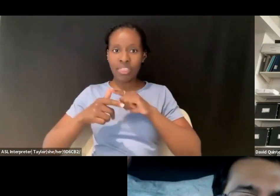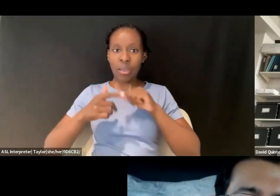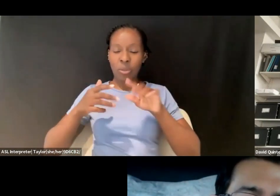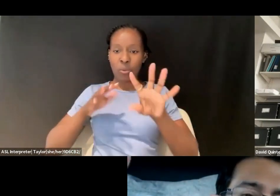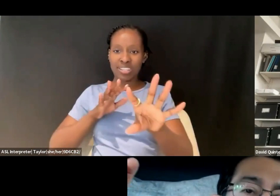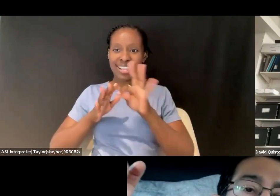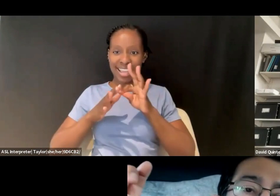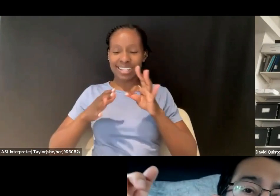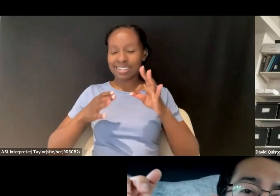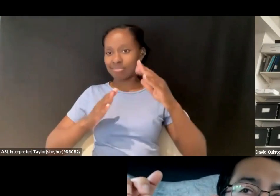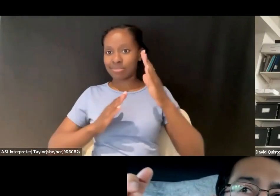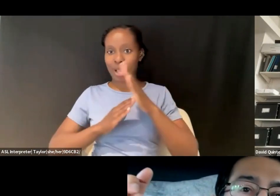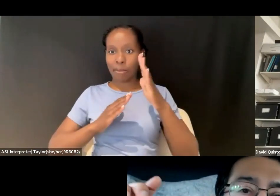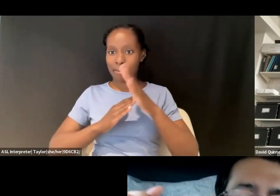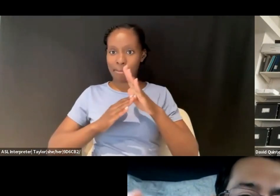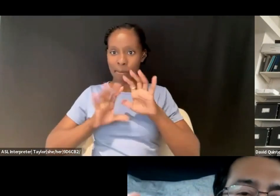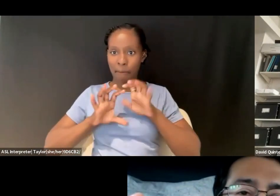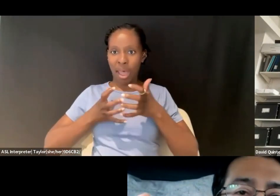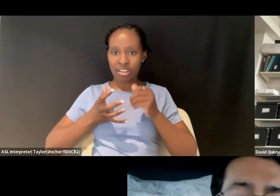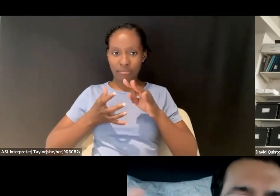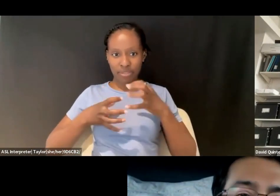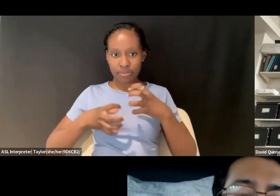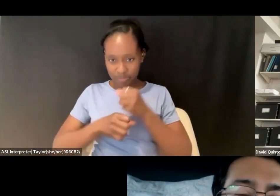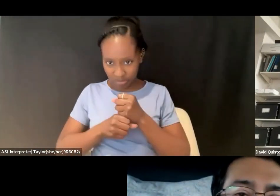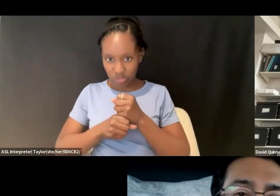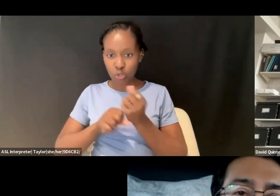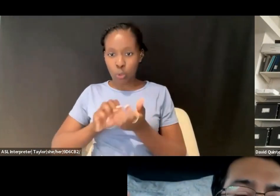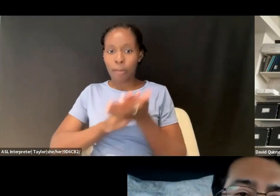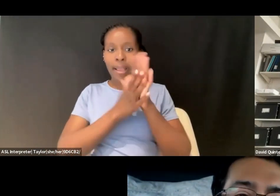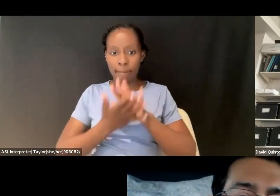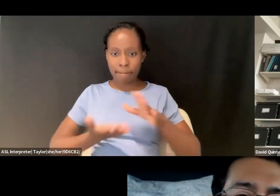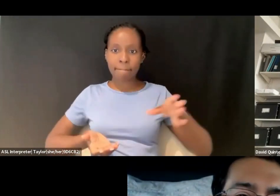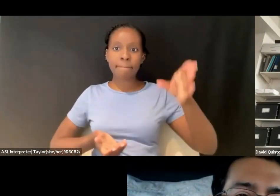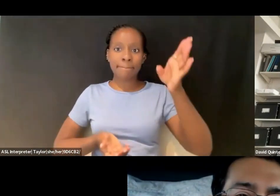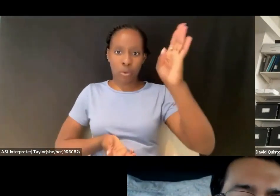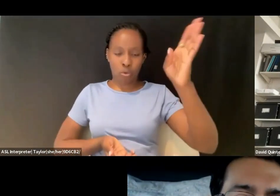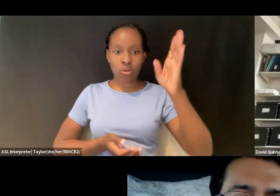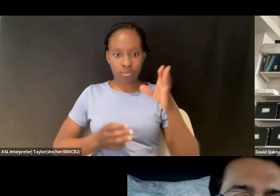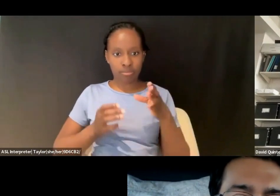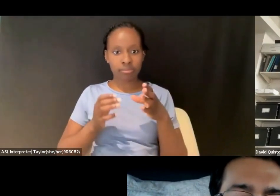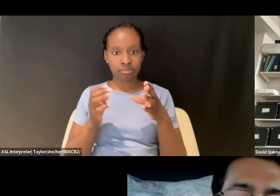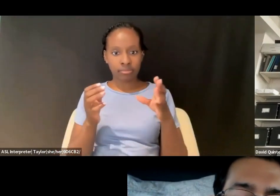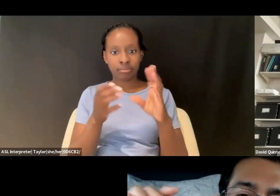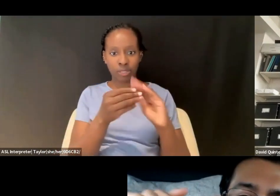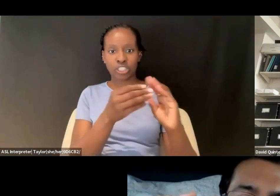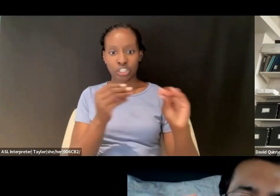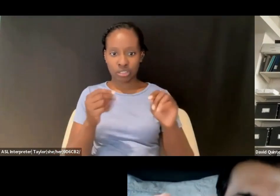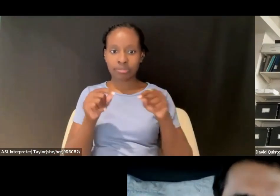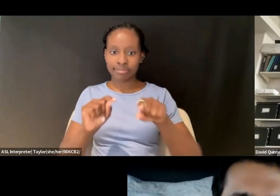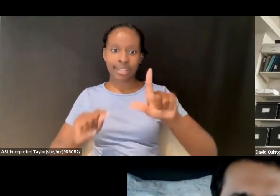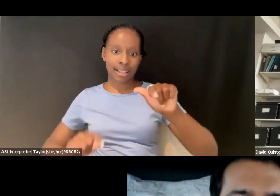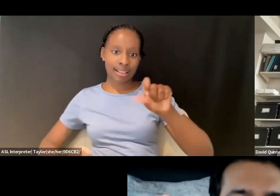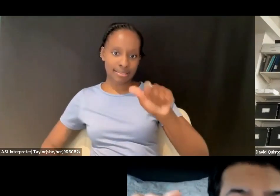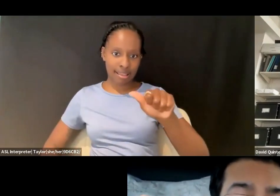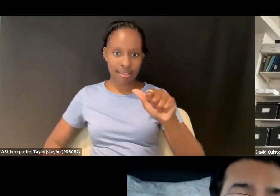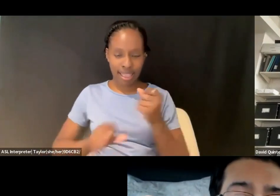top batch to be oral presentations at the LSA annual meeting. And then the